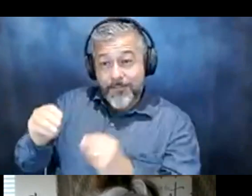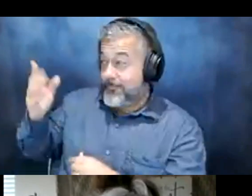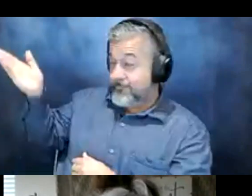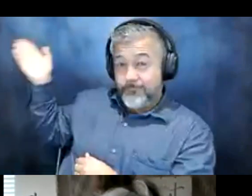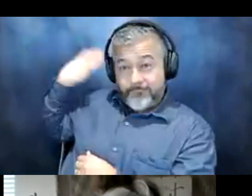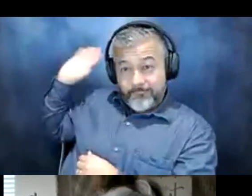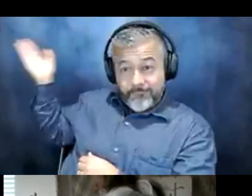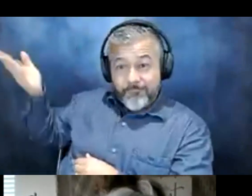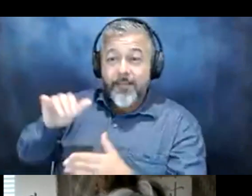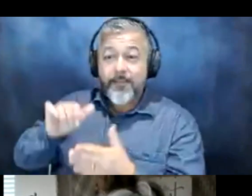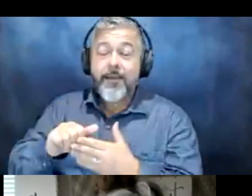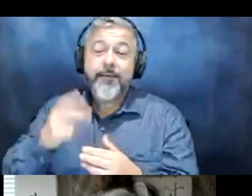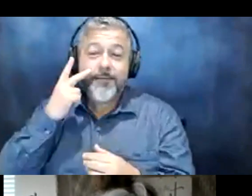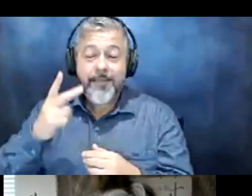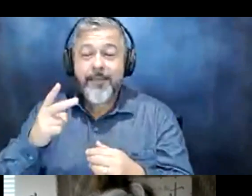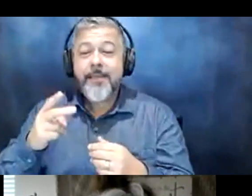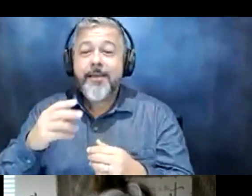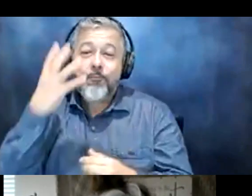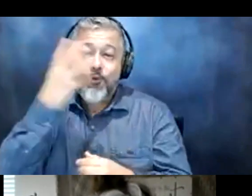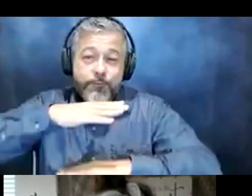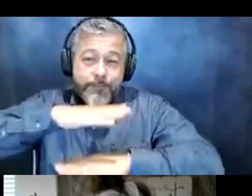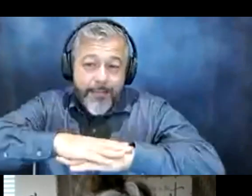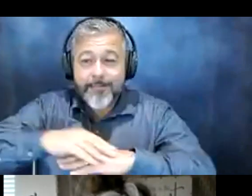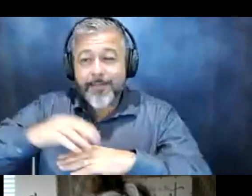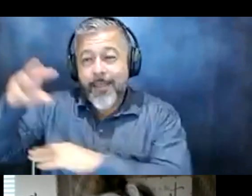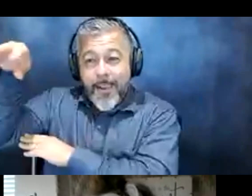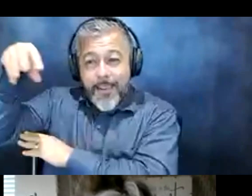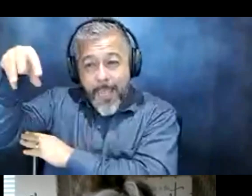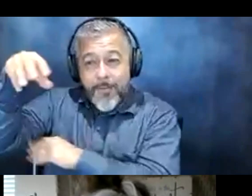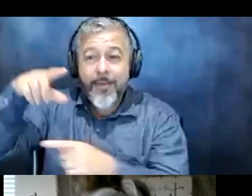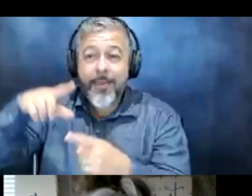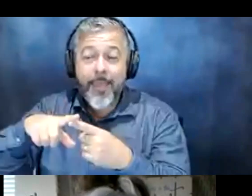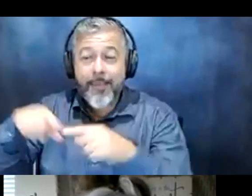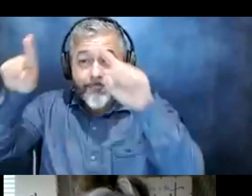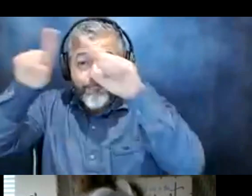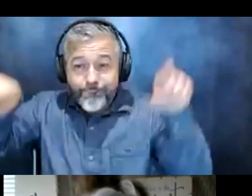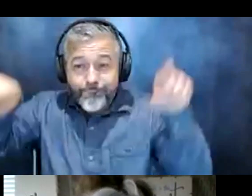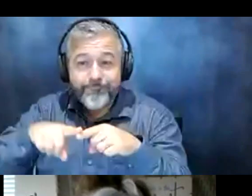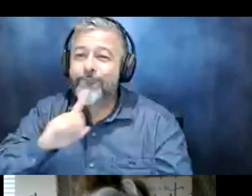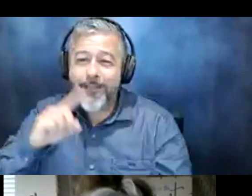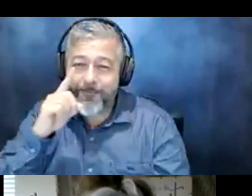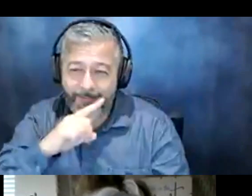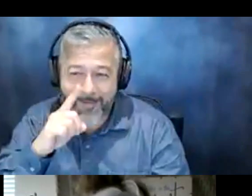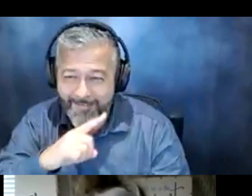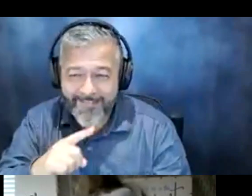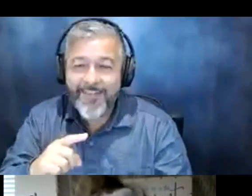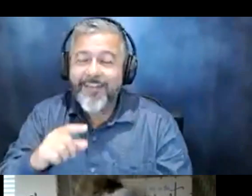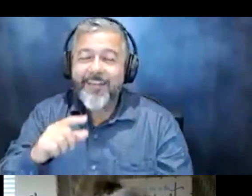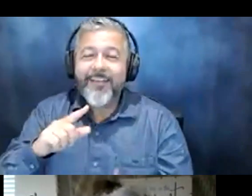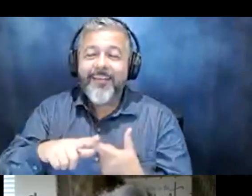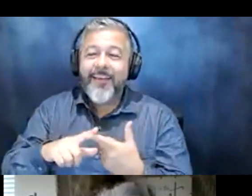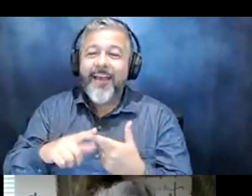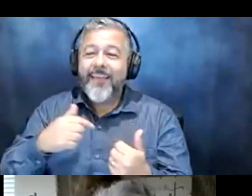a beautiful desk and lamp and printer, and really it's just a facade. This is like an exercise room and a stand-up table with a blanket on